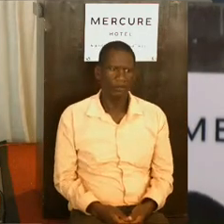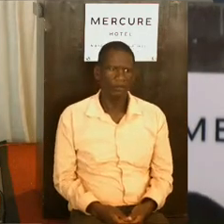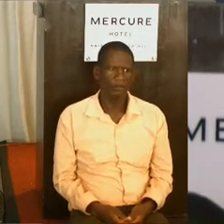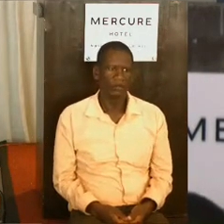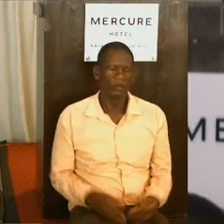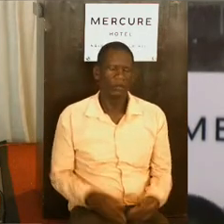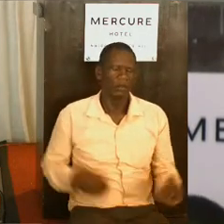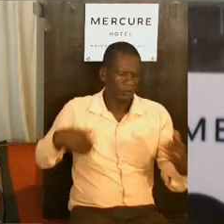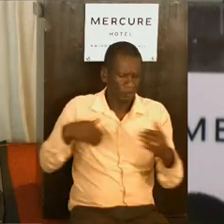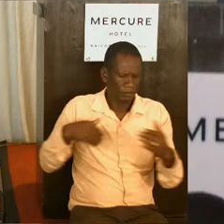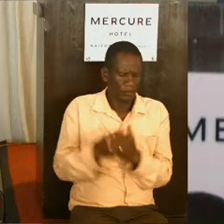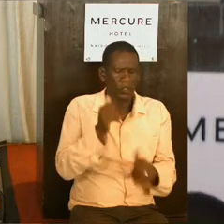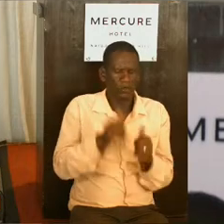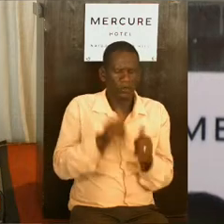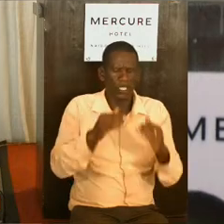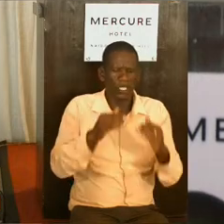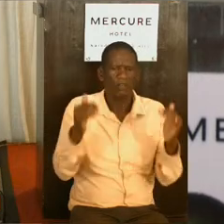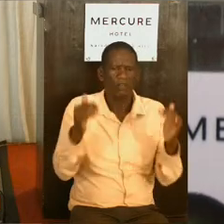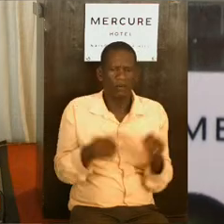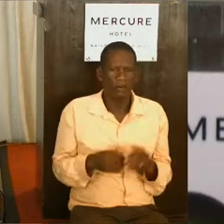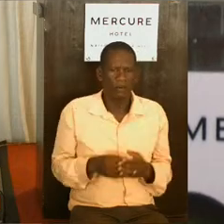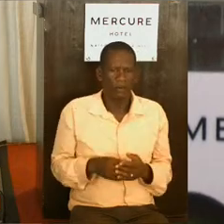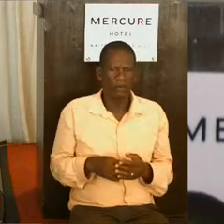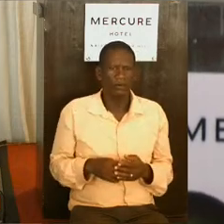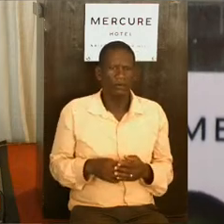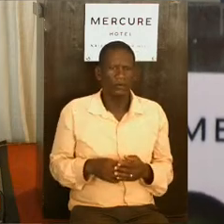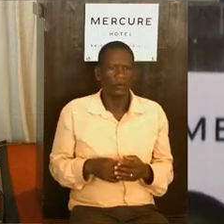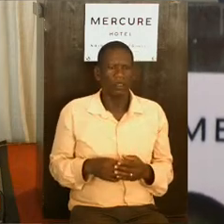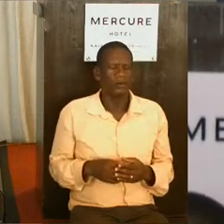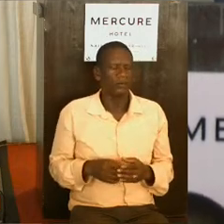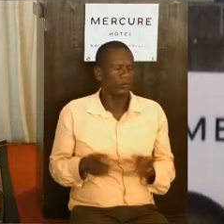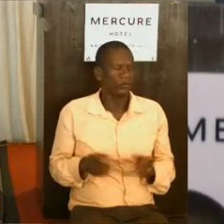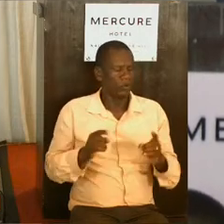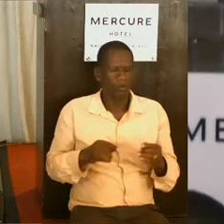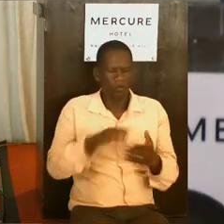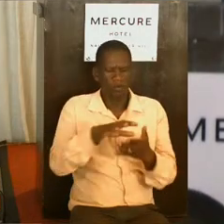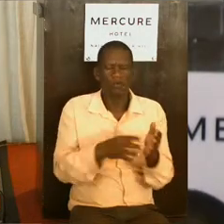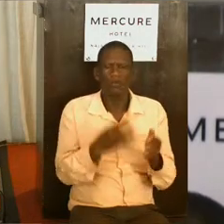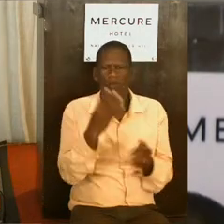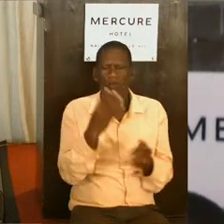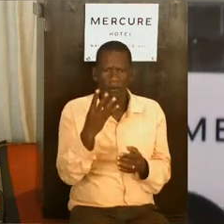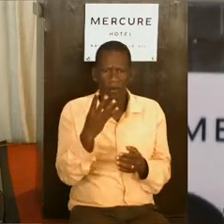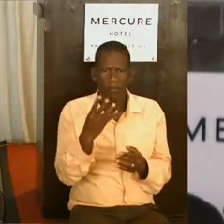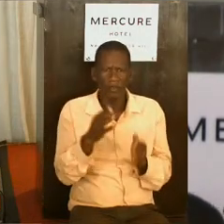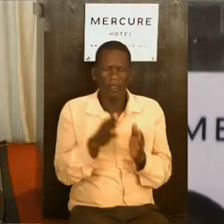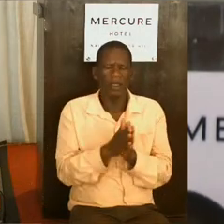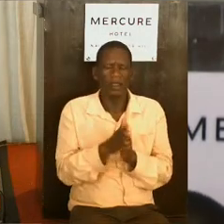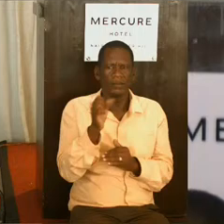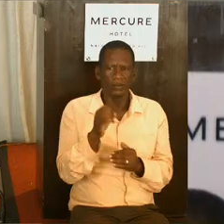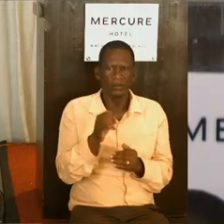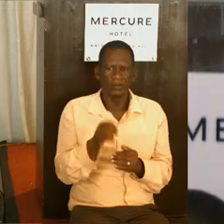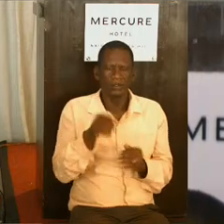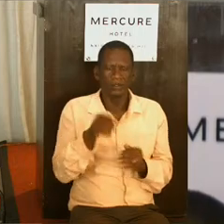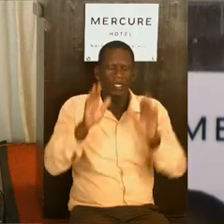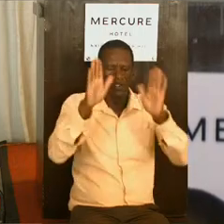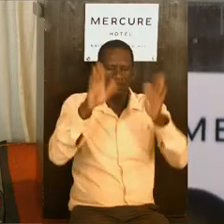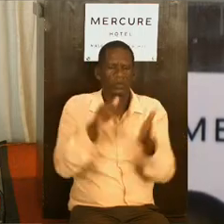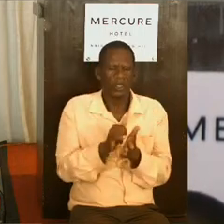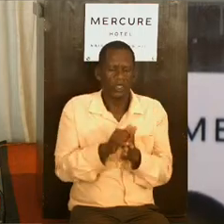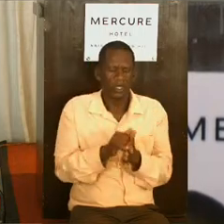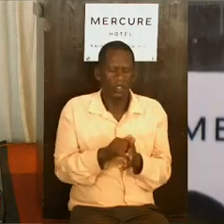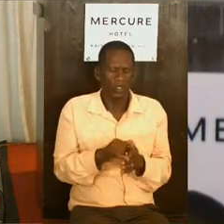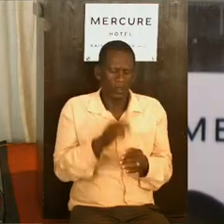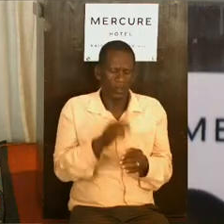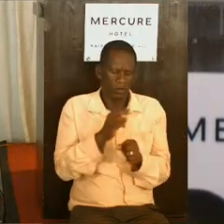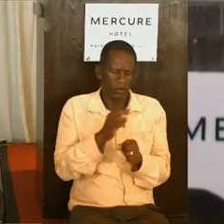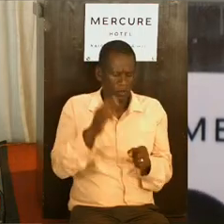to which which grade which level yeah form four and so it is important that we take